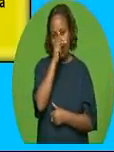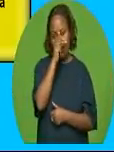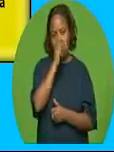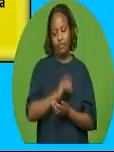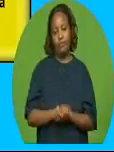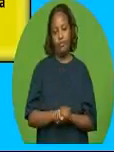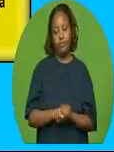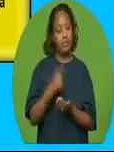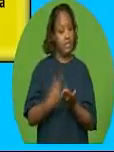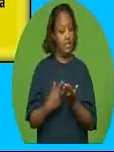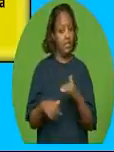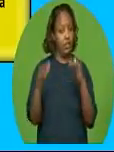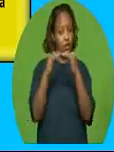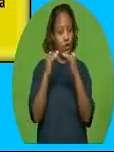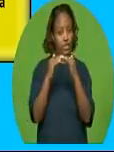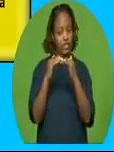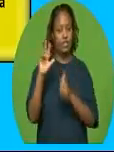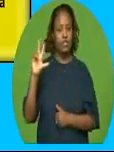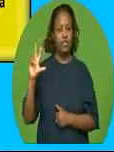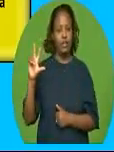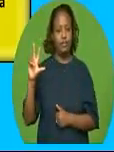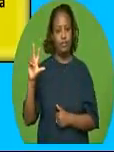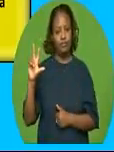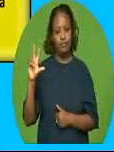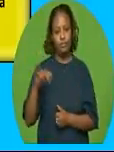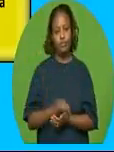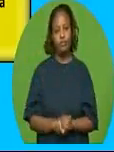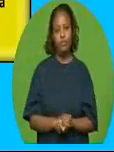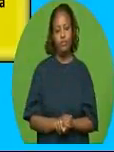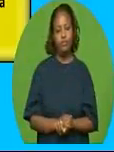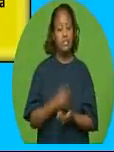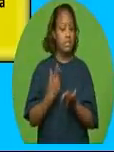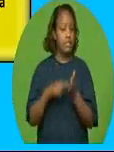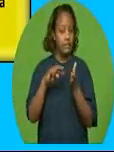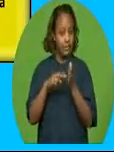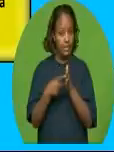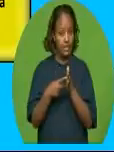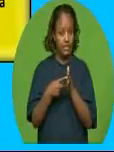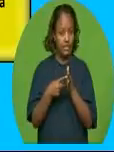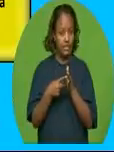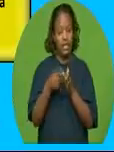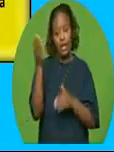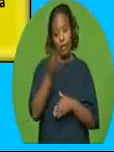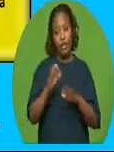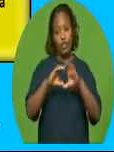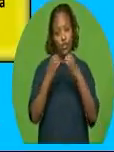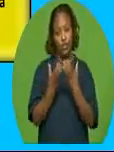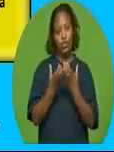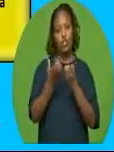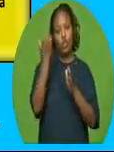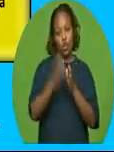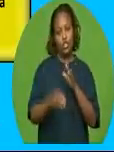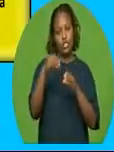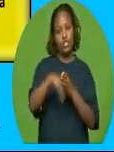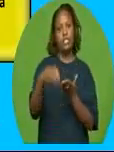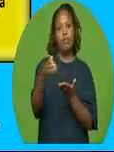Kenya. This equals 3. This means per